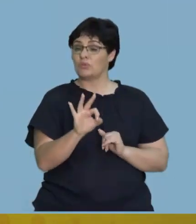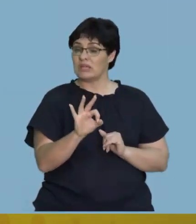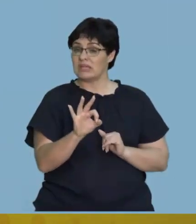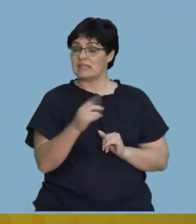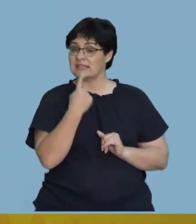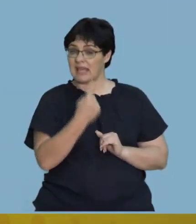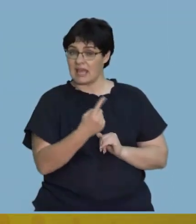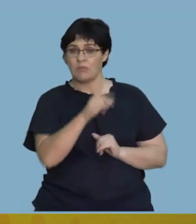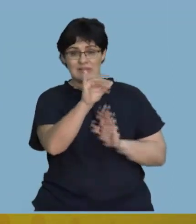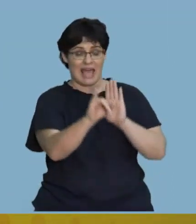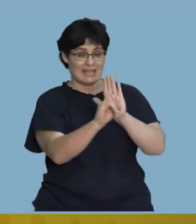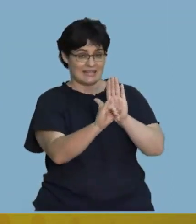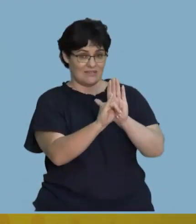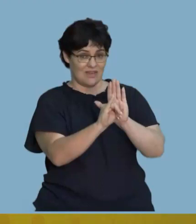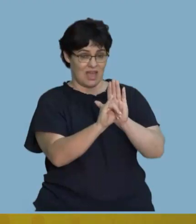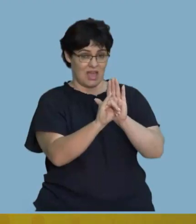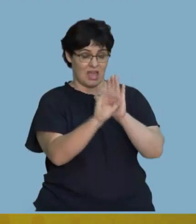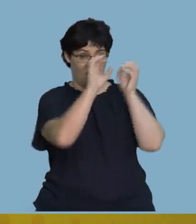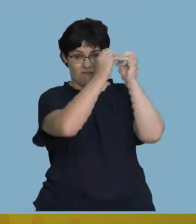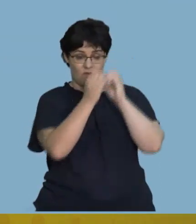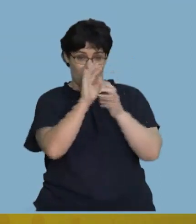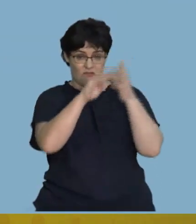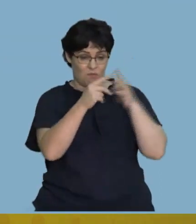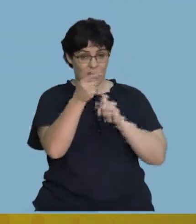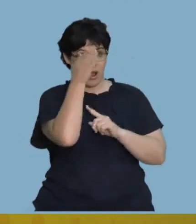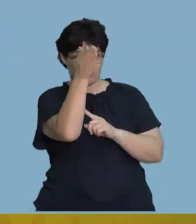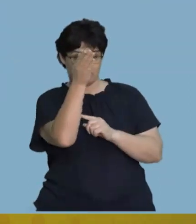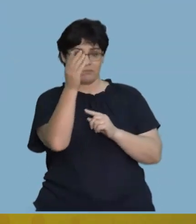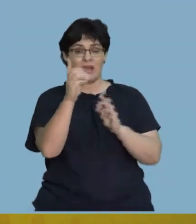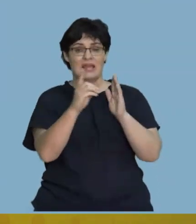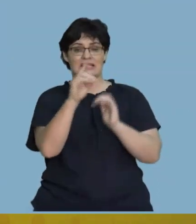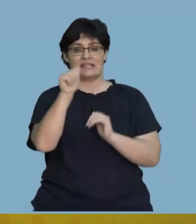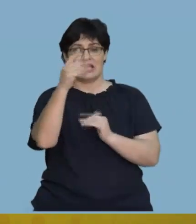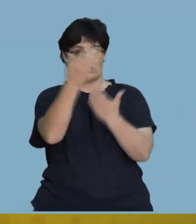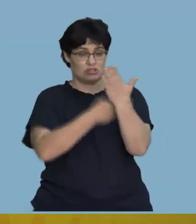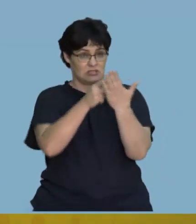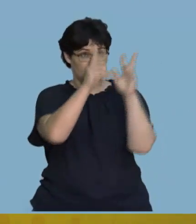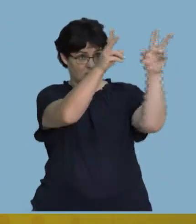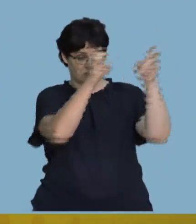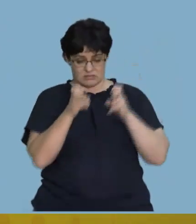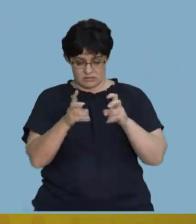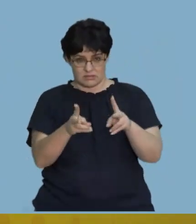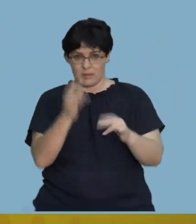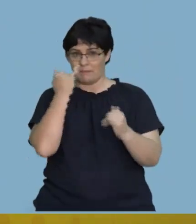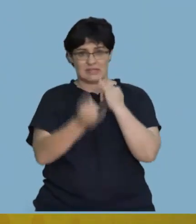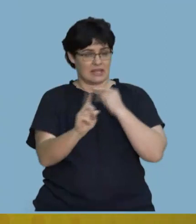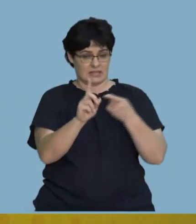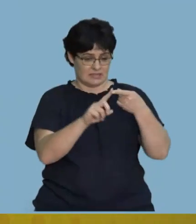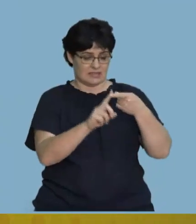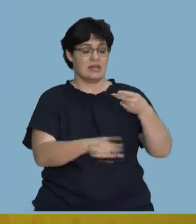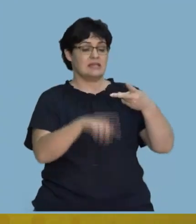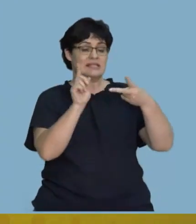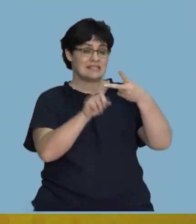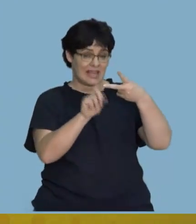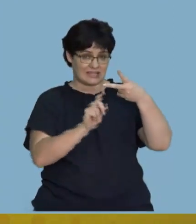identify the correct formula as it is given in the data sheet. So you copy it correctly, no mistake about that. And then secondly, do